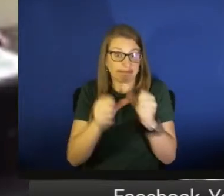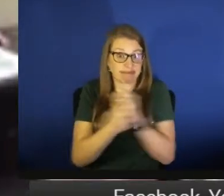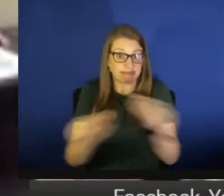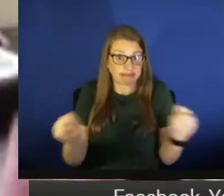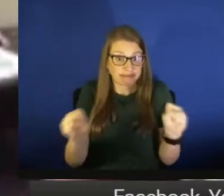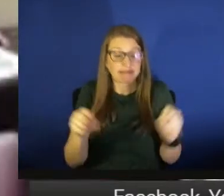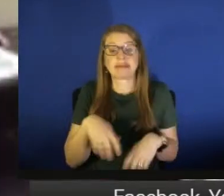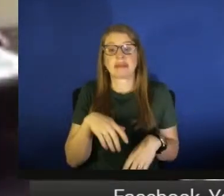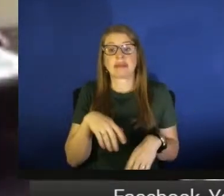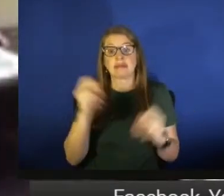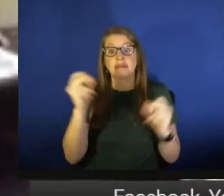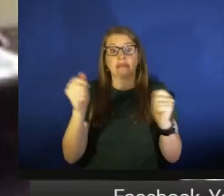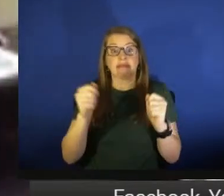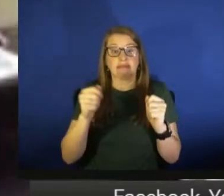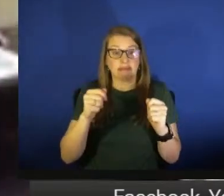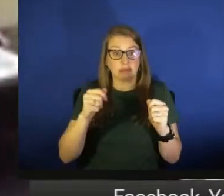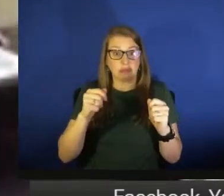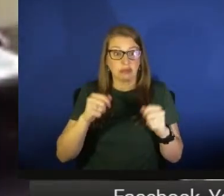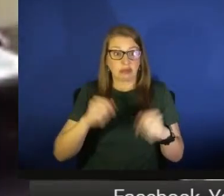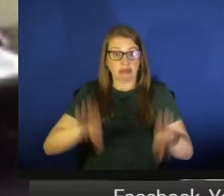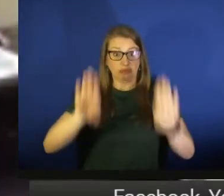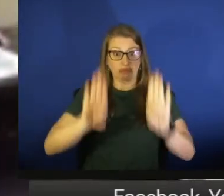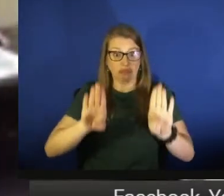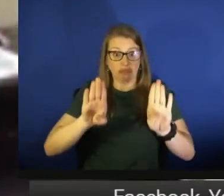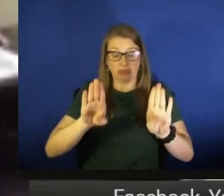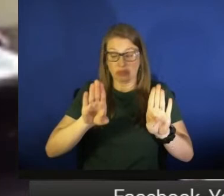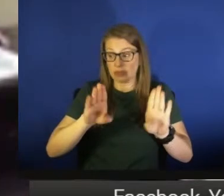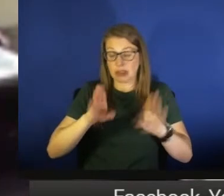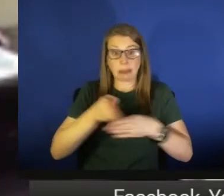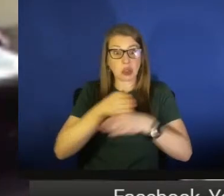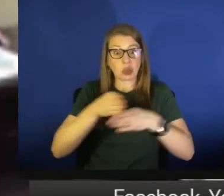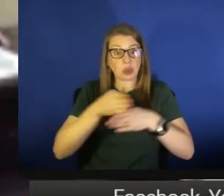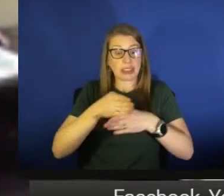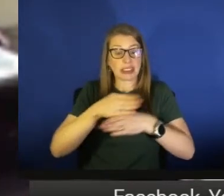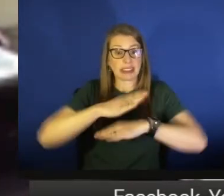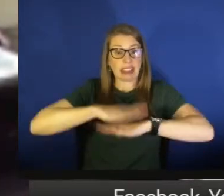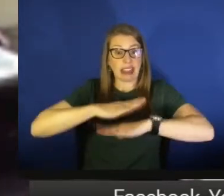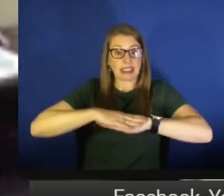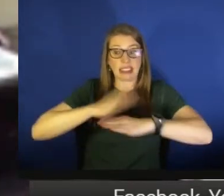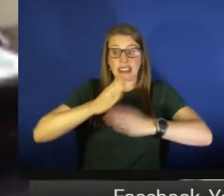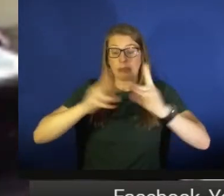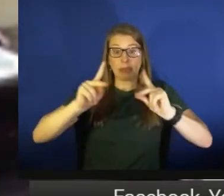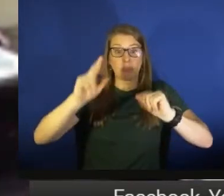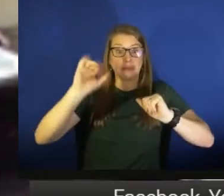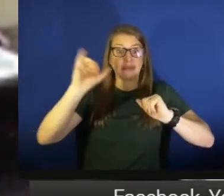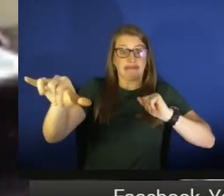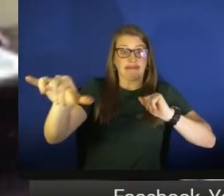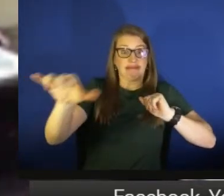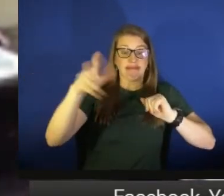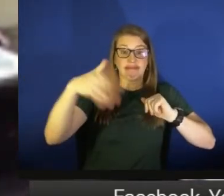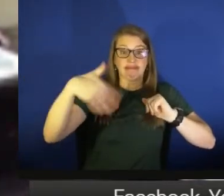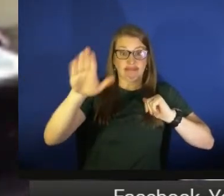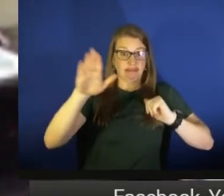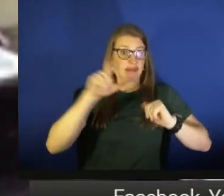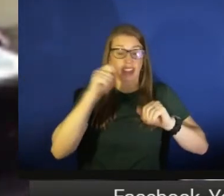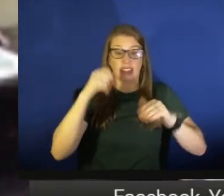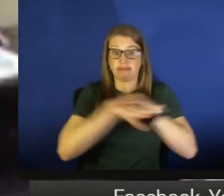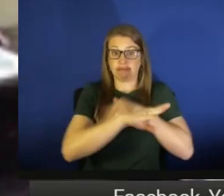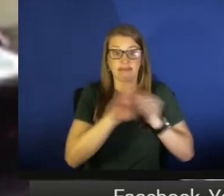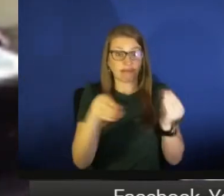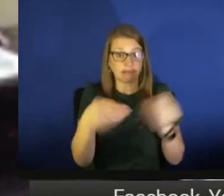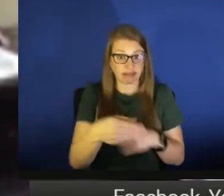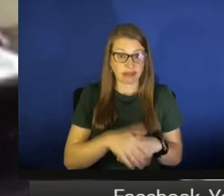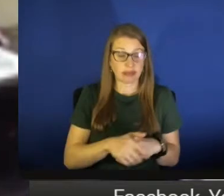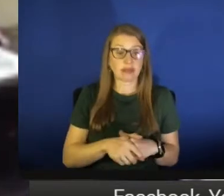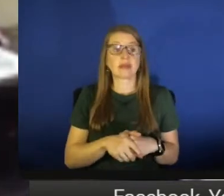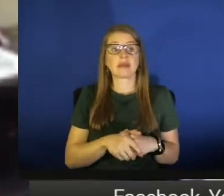put up partitions between the desks, kept some people out in the field. And, at the same time,